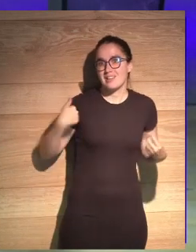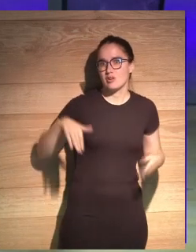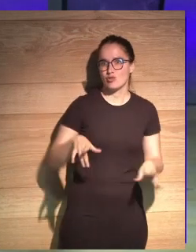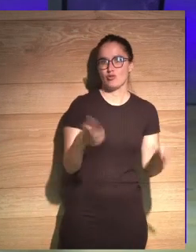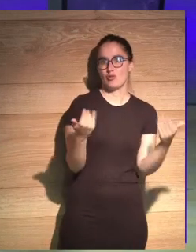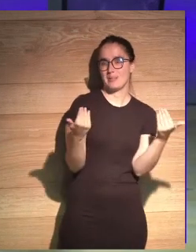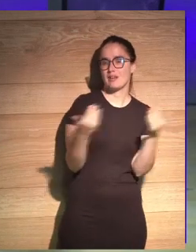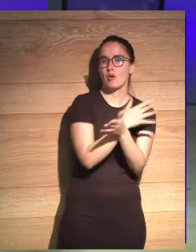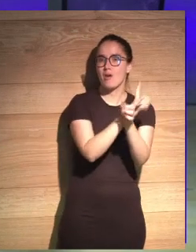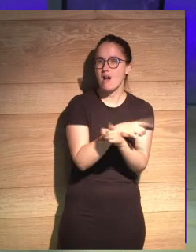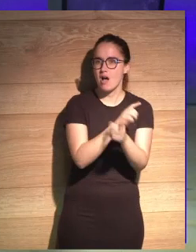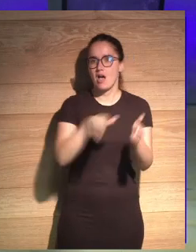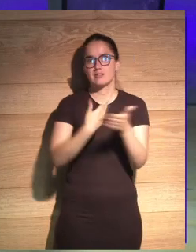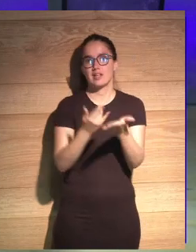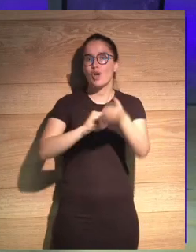by